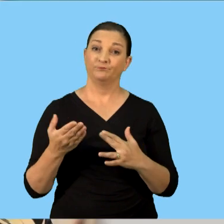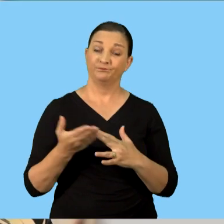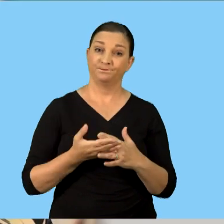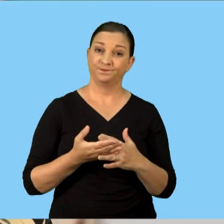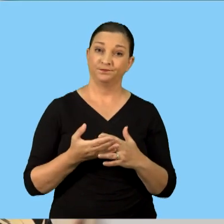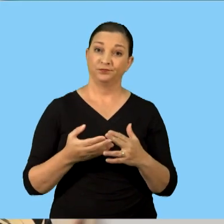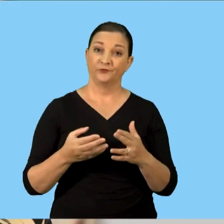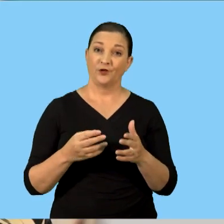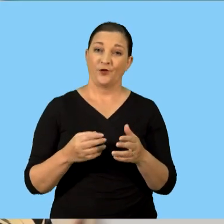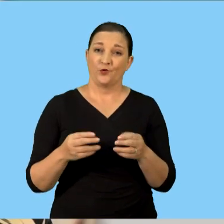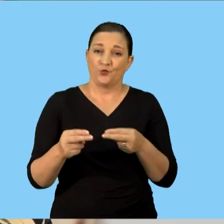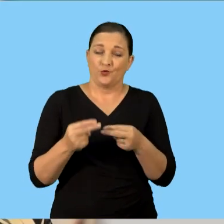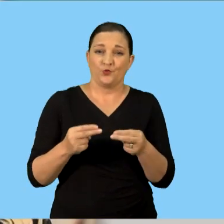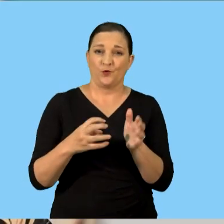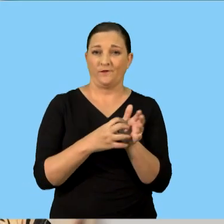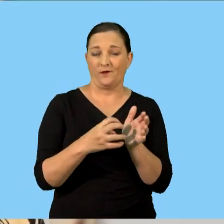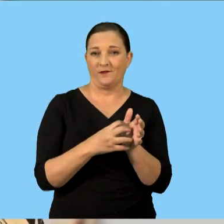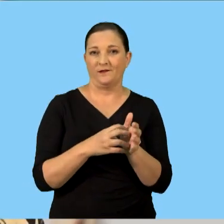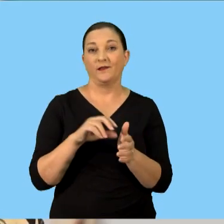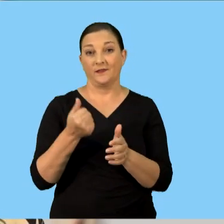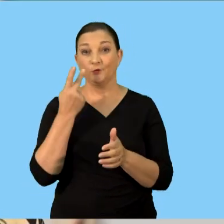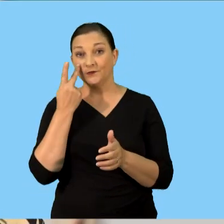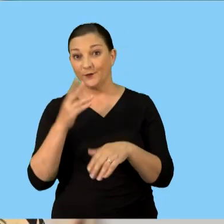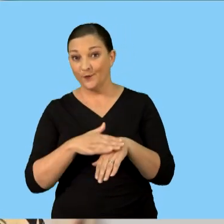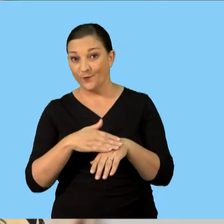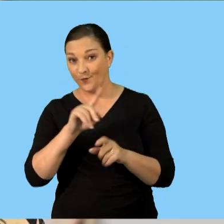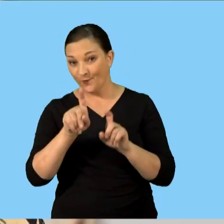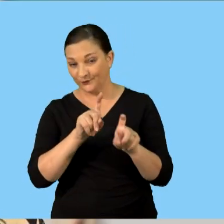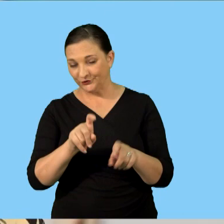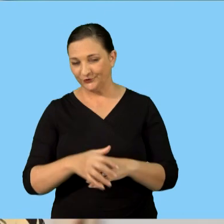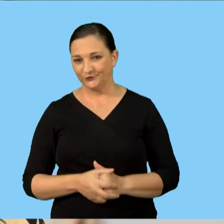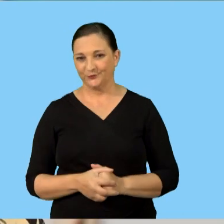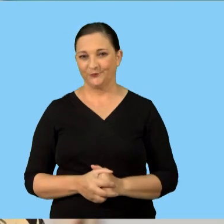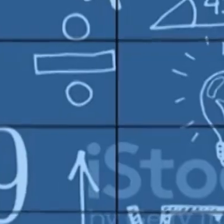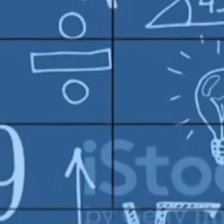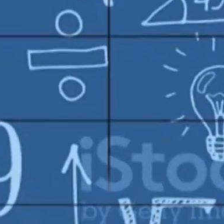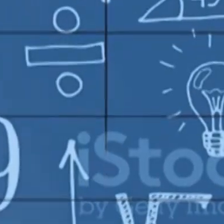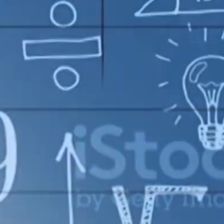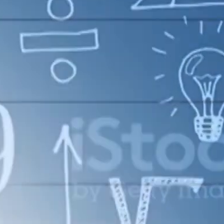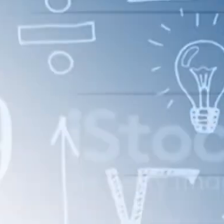Let's quickly go to an ad break so we can come back and look at those application questions.